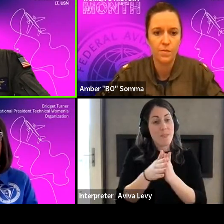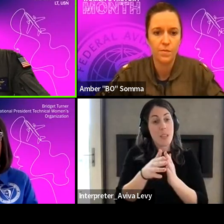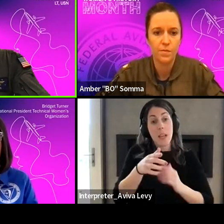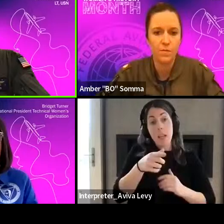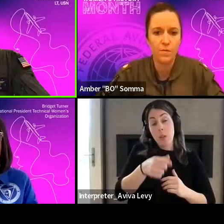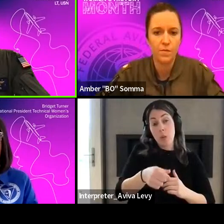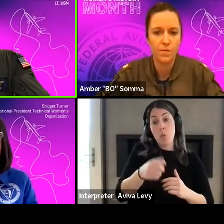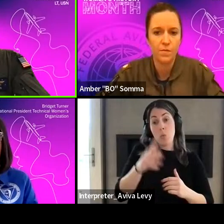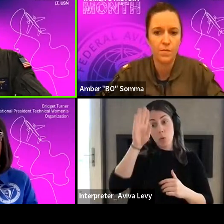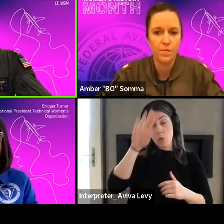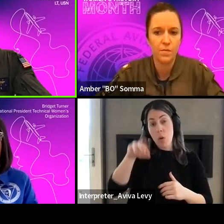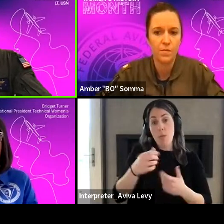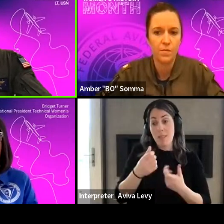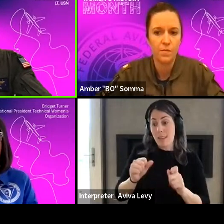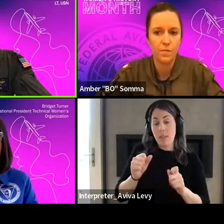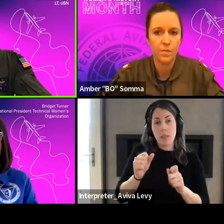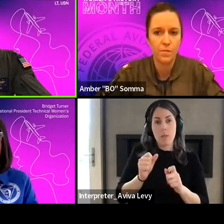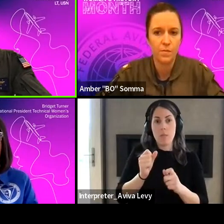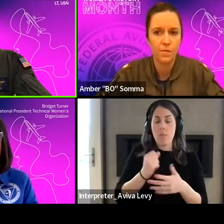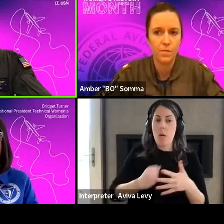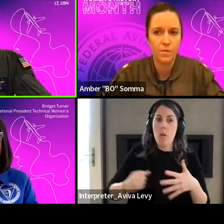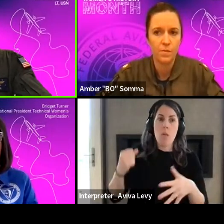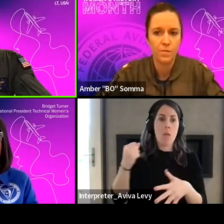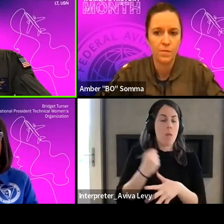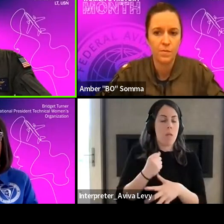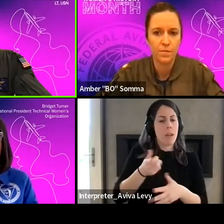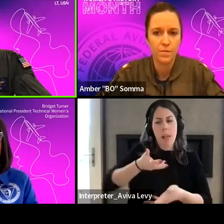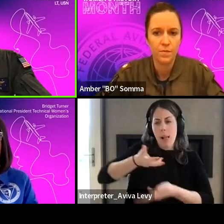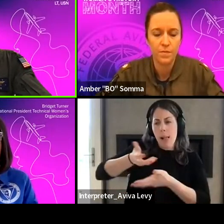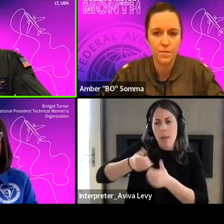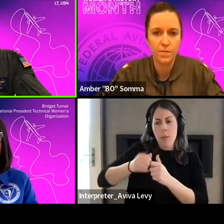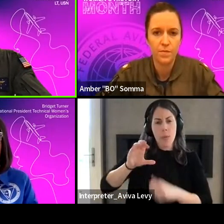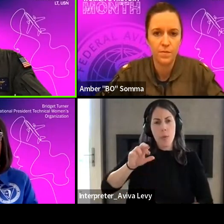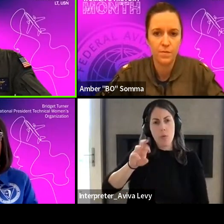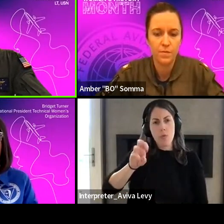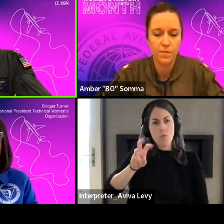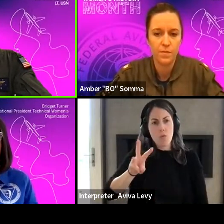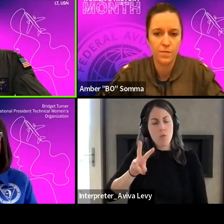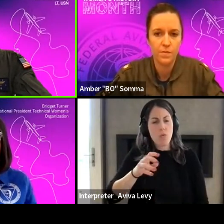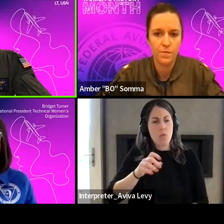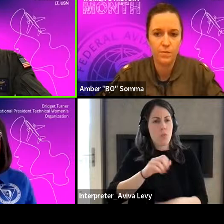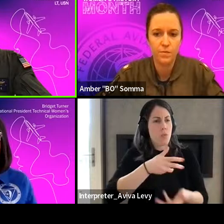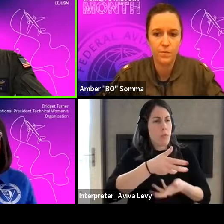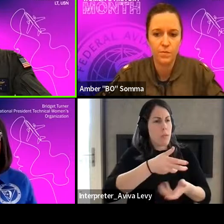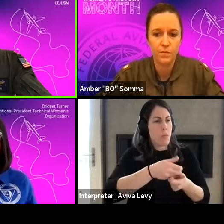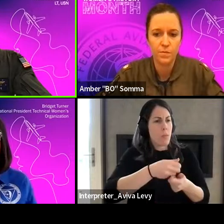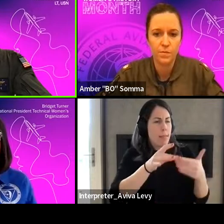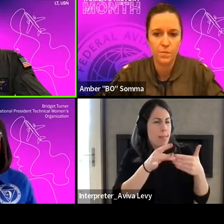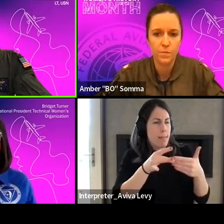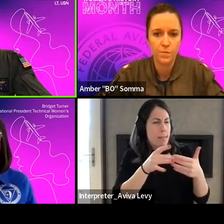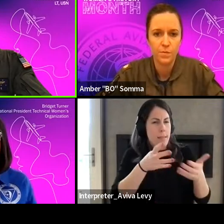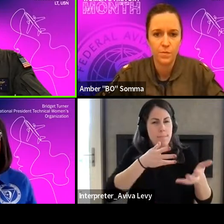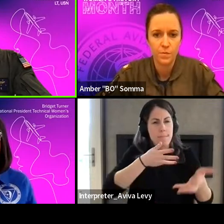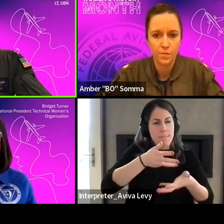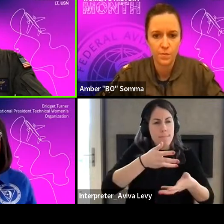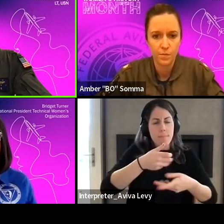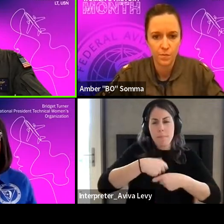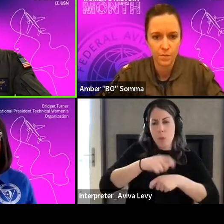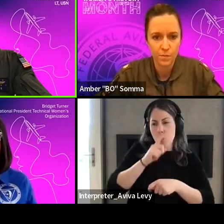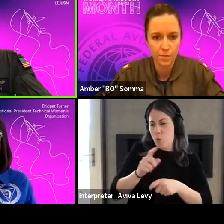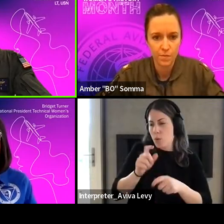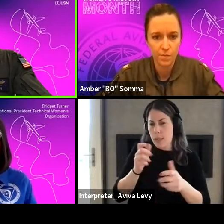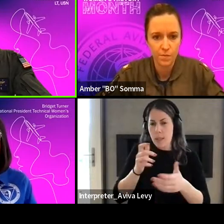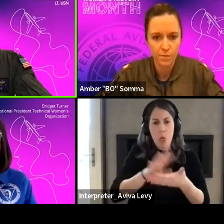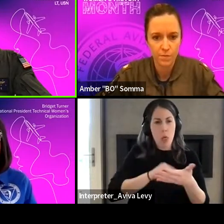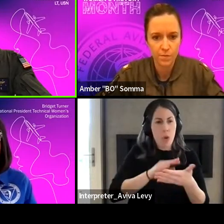by knowing your system and by working with your crew and working with your lead. And so I think that it, to some degree,